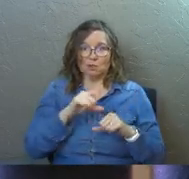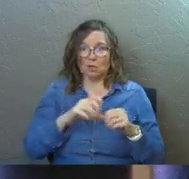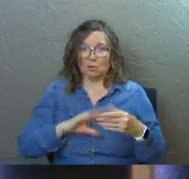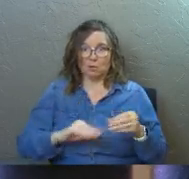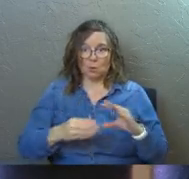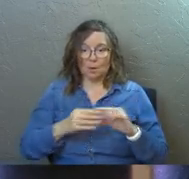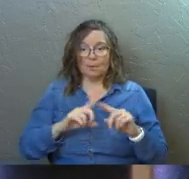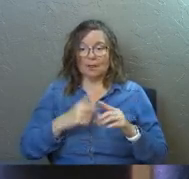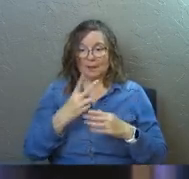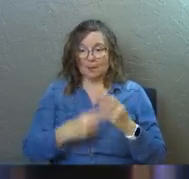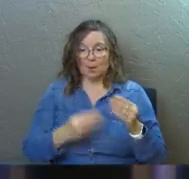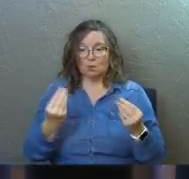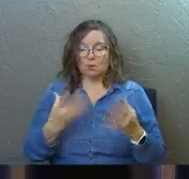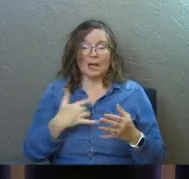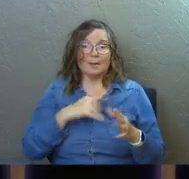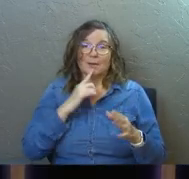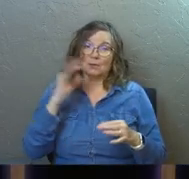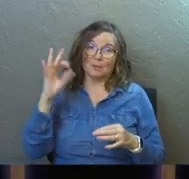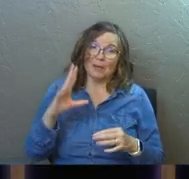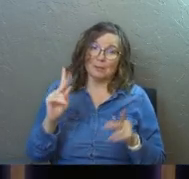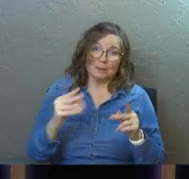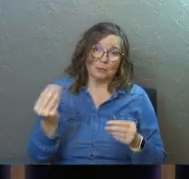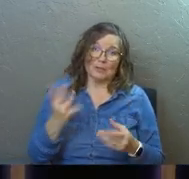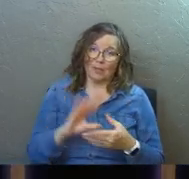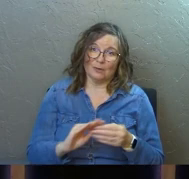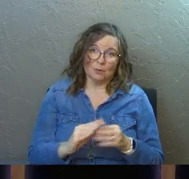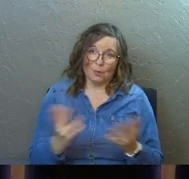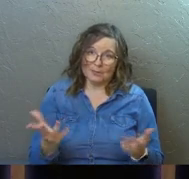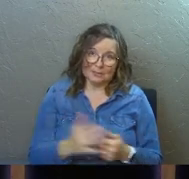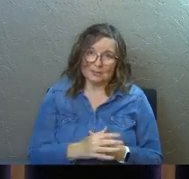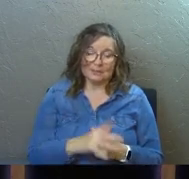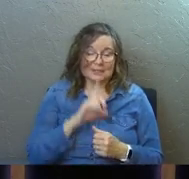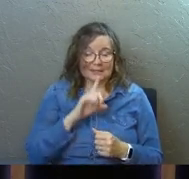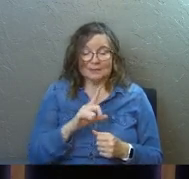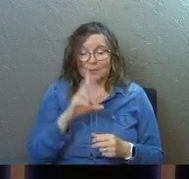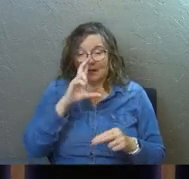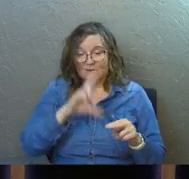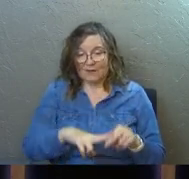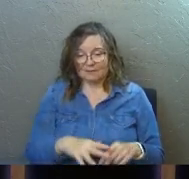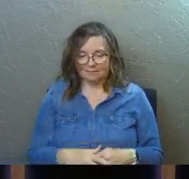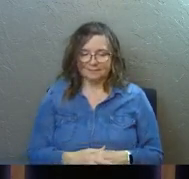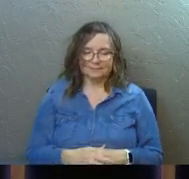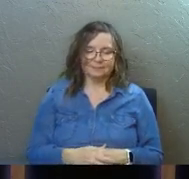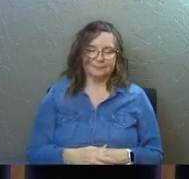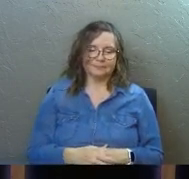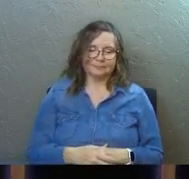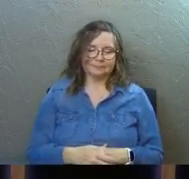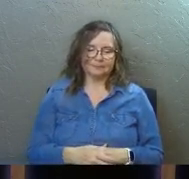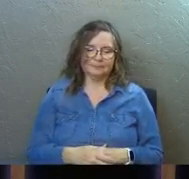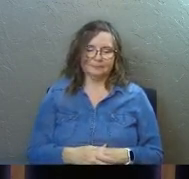other's stories, but they both told them, when you're a pastor, people tell you their stories. It's pretty fun.